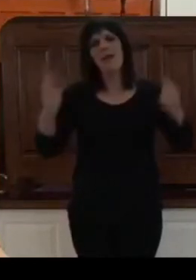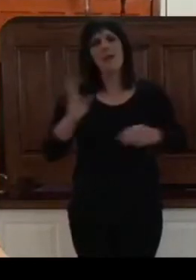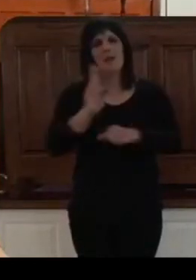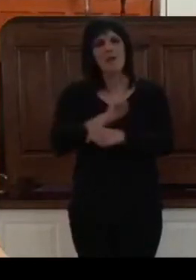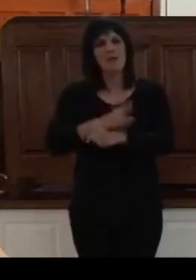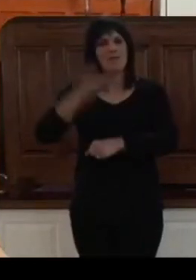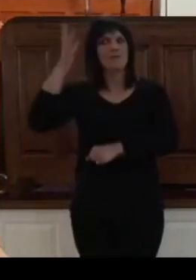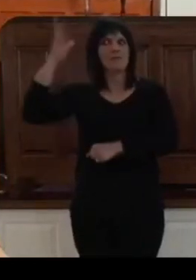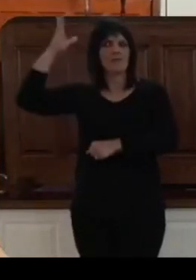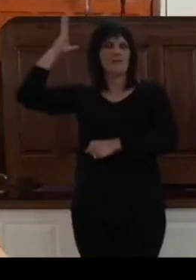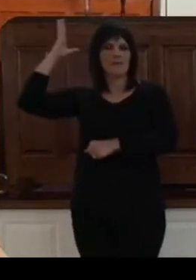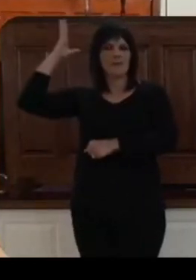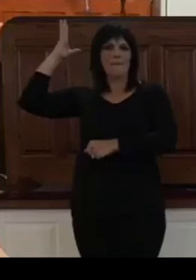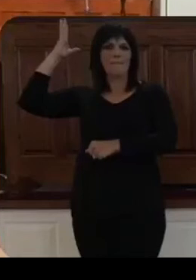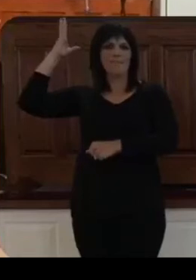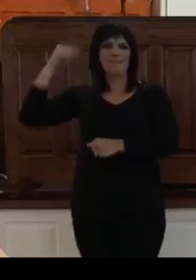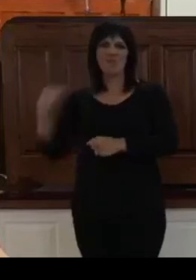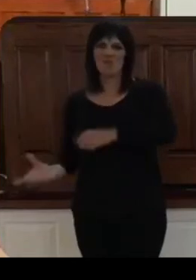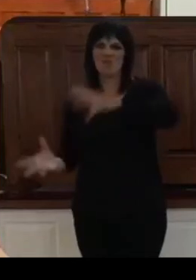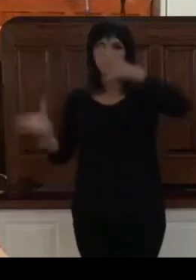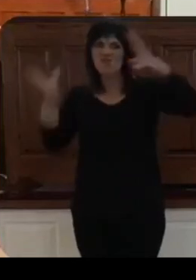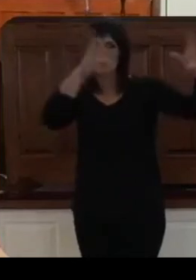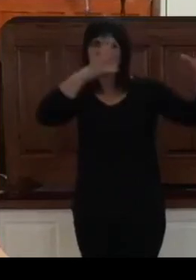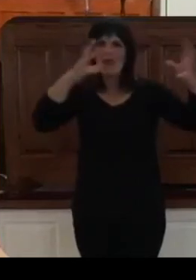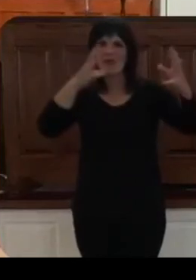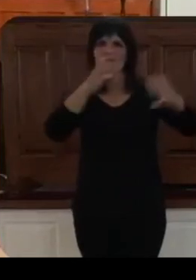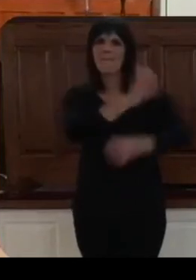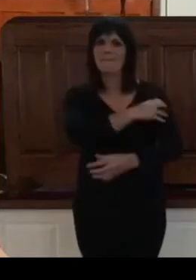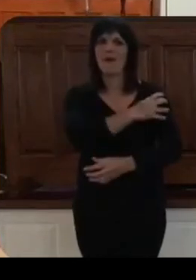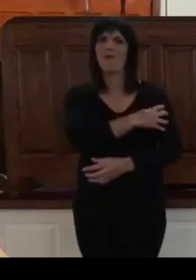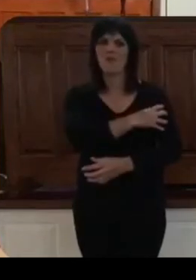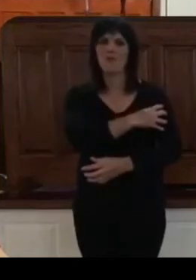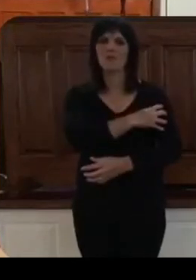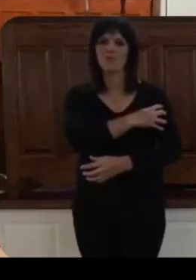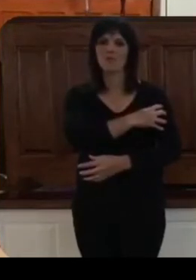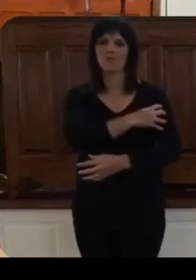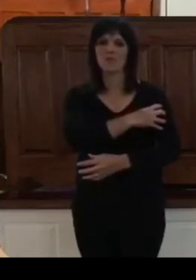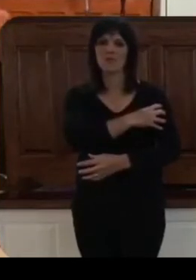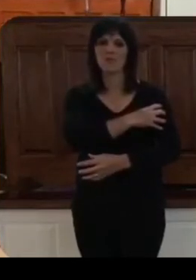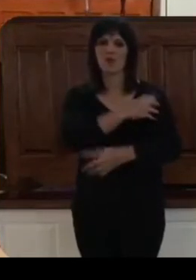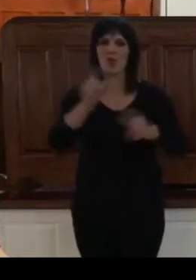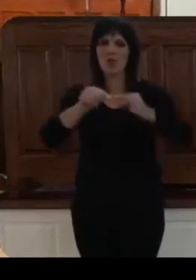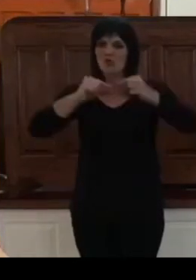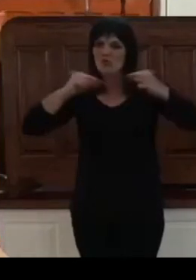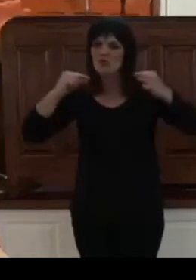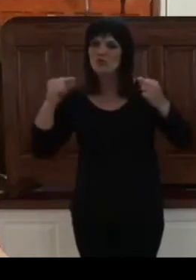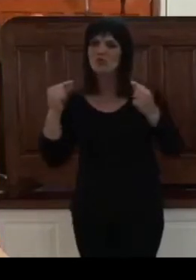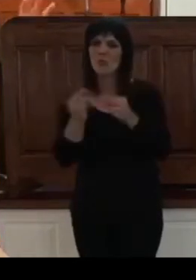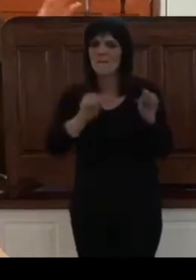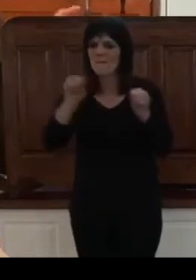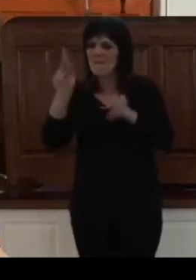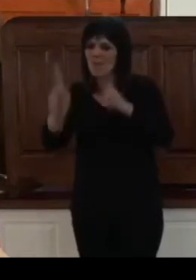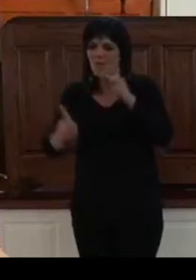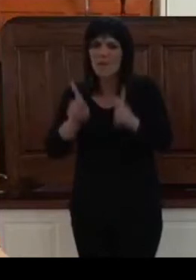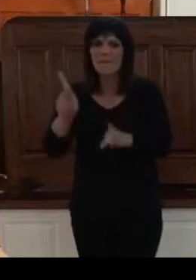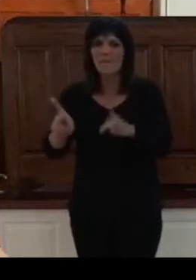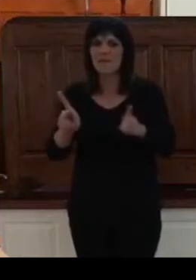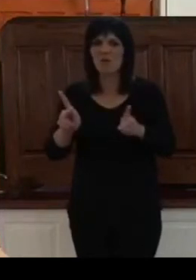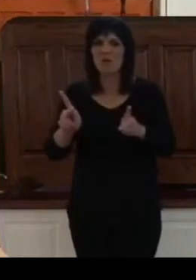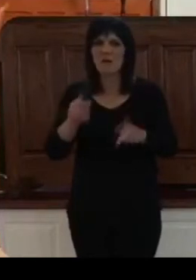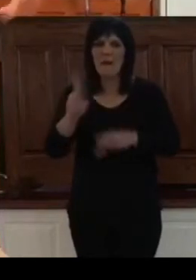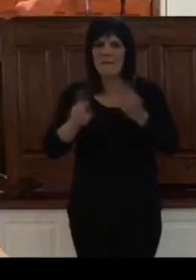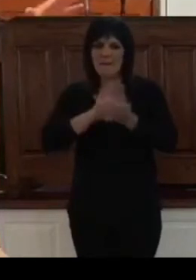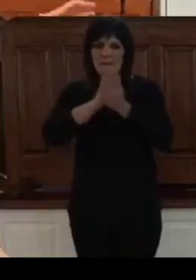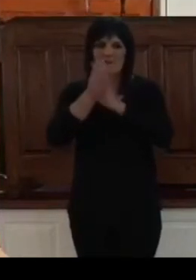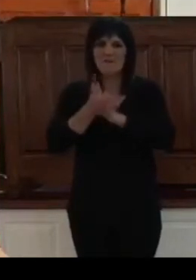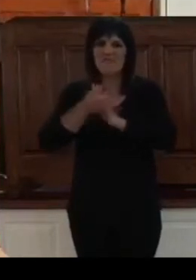time. Riot's a powerful weapon because you get into groupthink and you get into moving people and you get people upset and angry until they don't